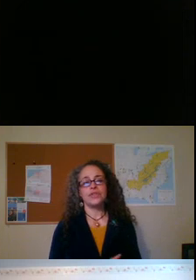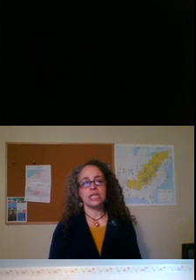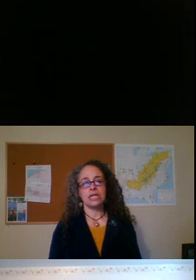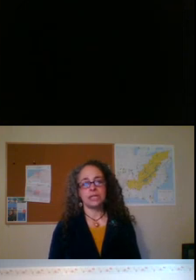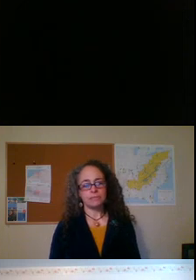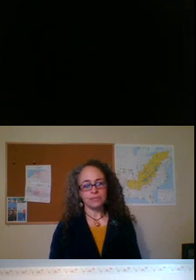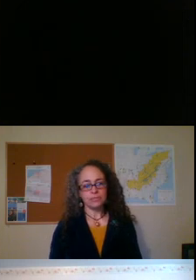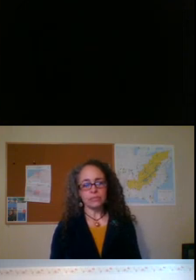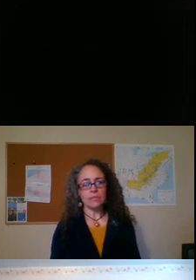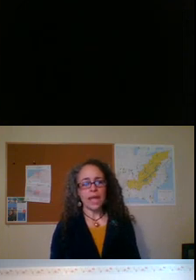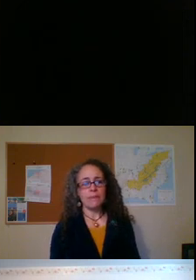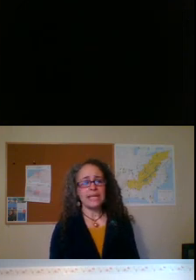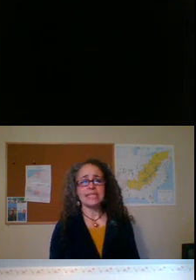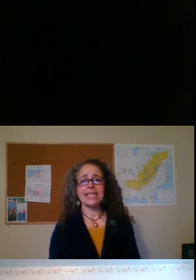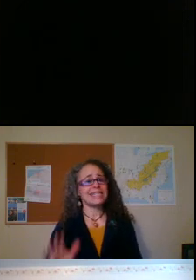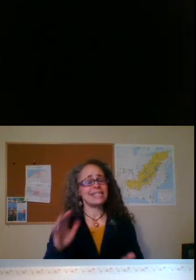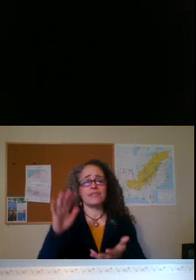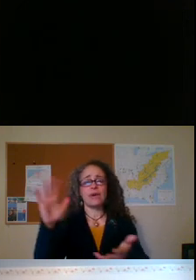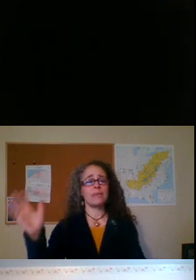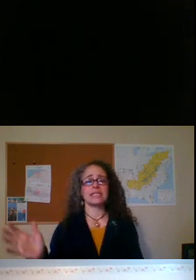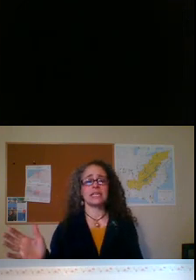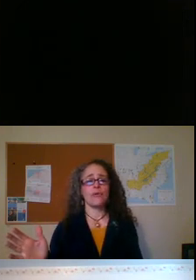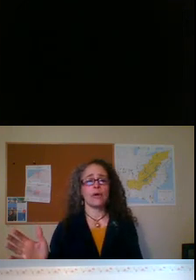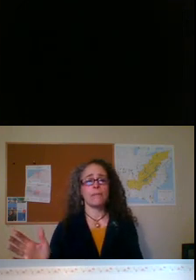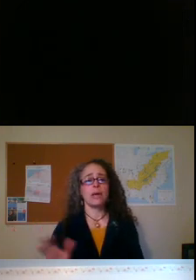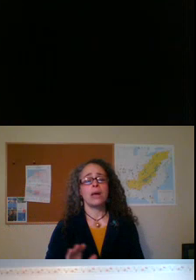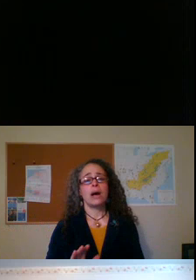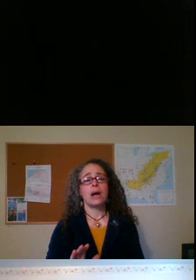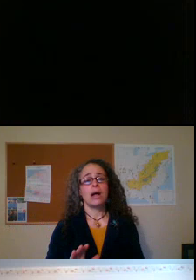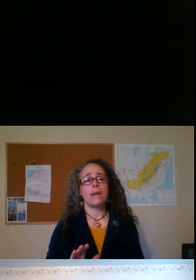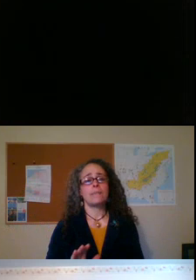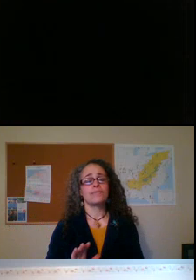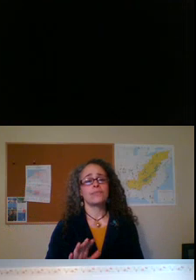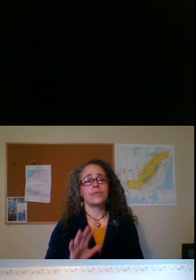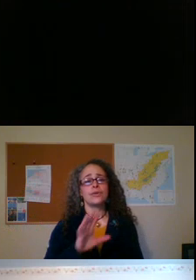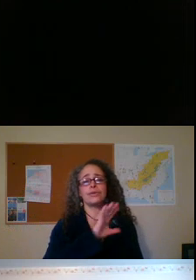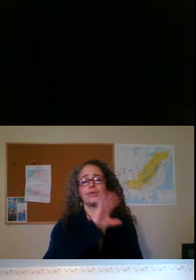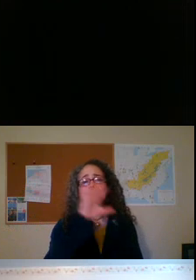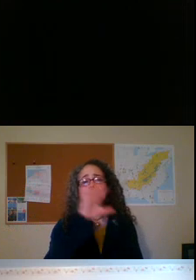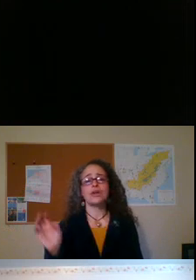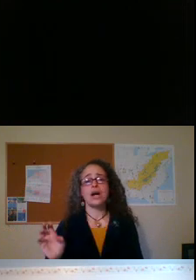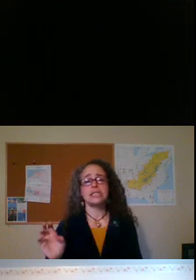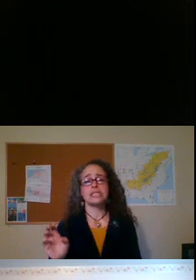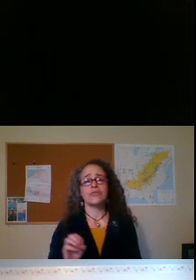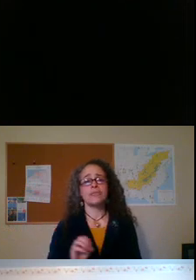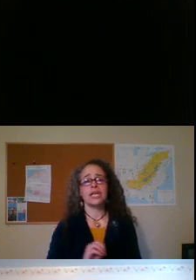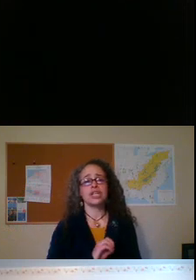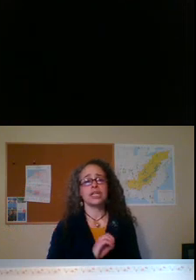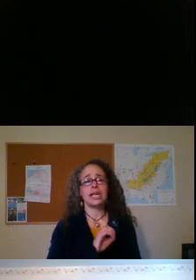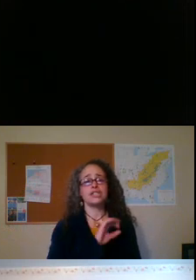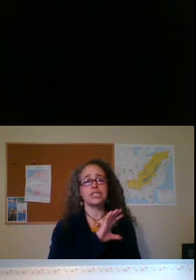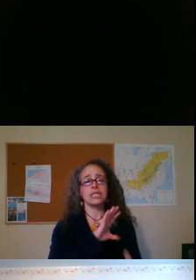March 15th. And it's a very basic form. your contact information and just